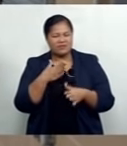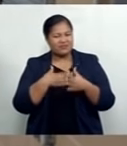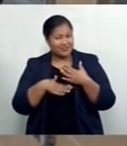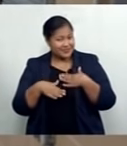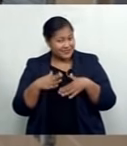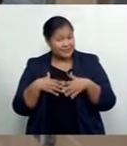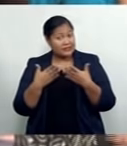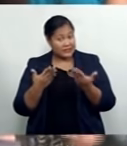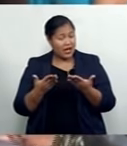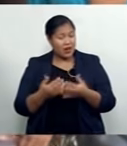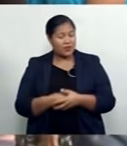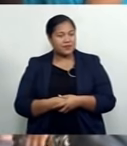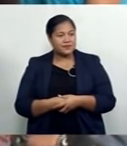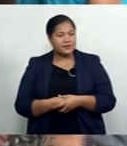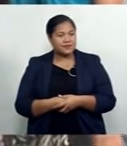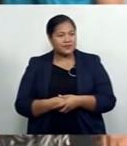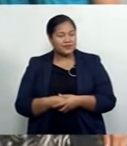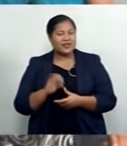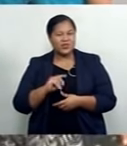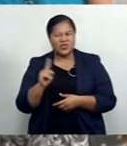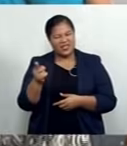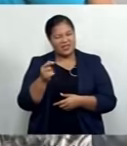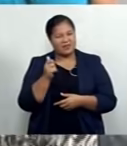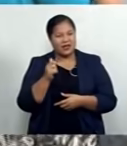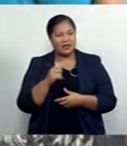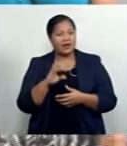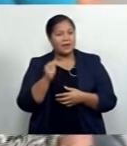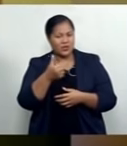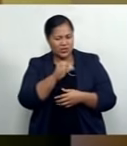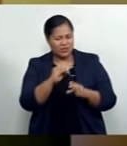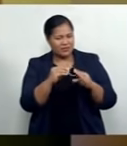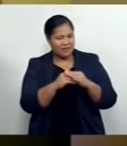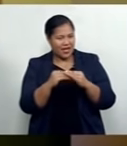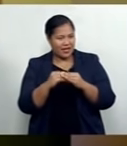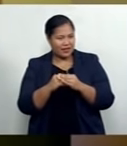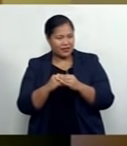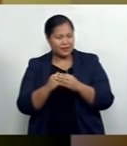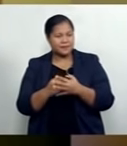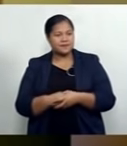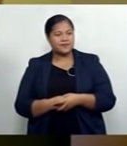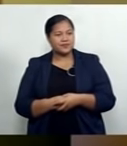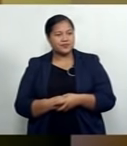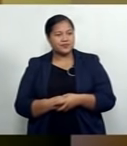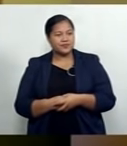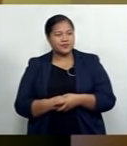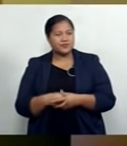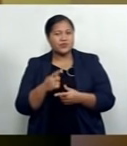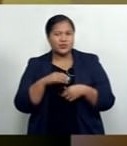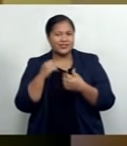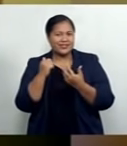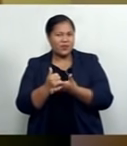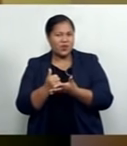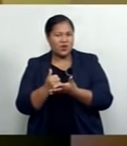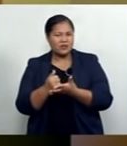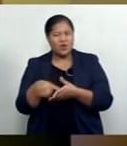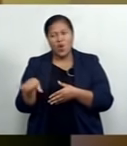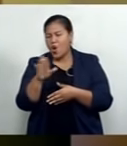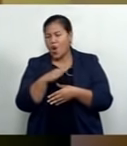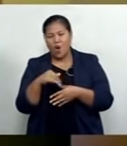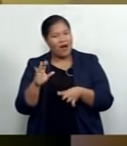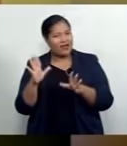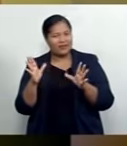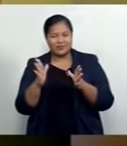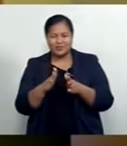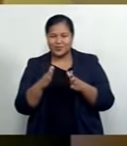earlier, but then they came back. We as a bank, we have accommodated almost every single SME